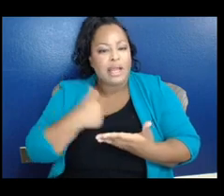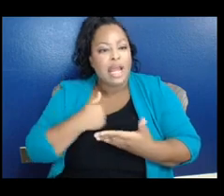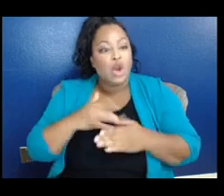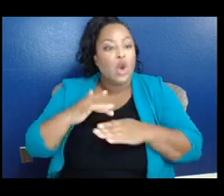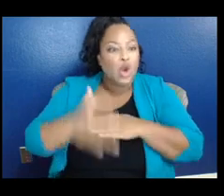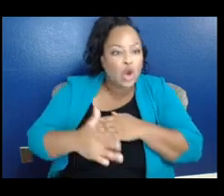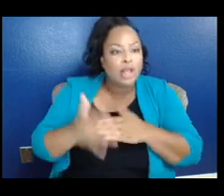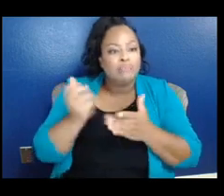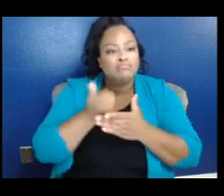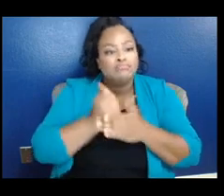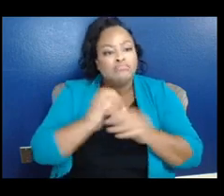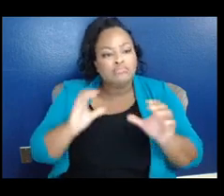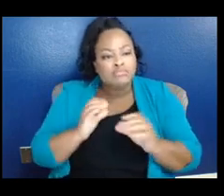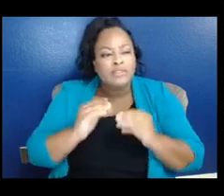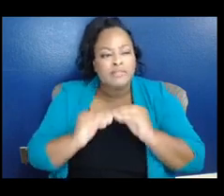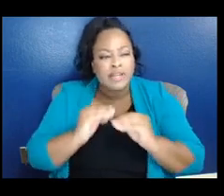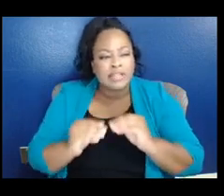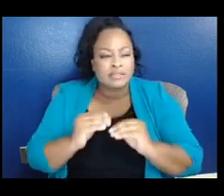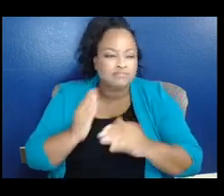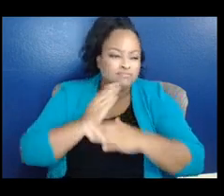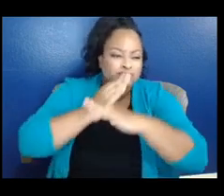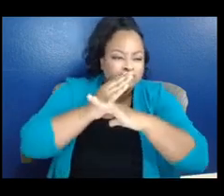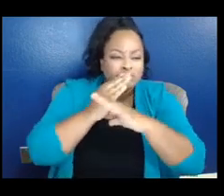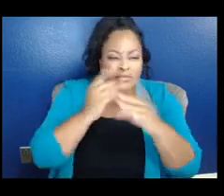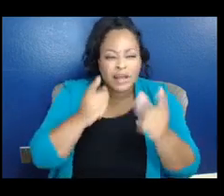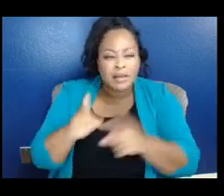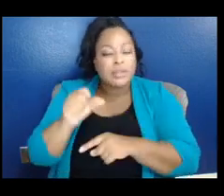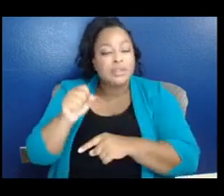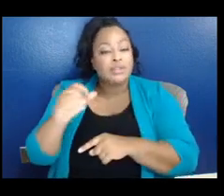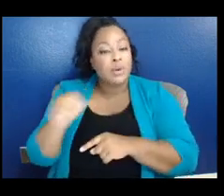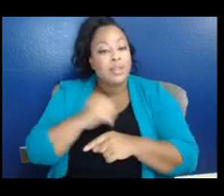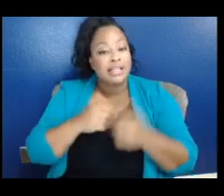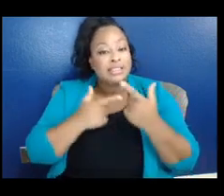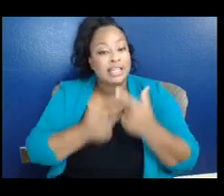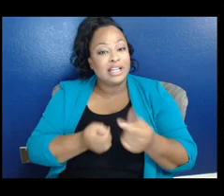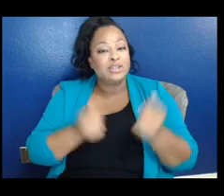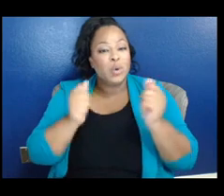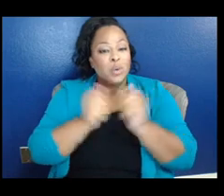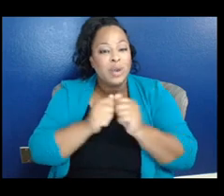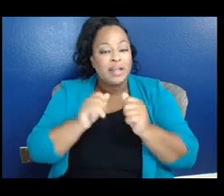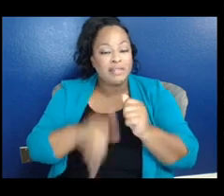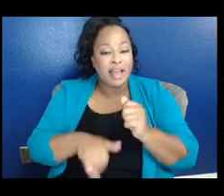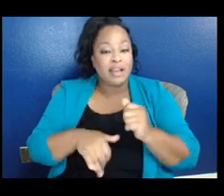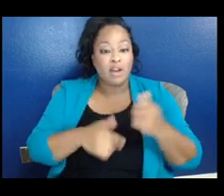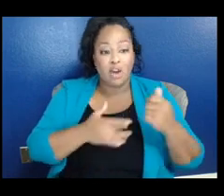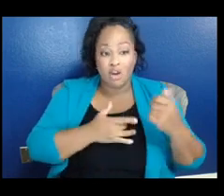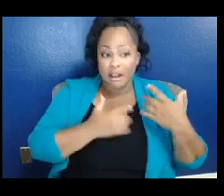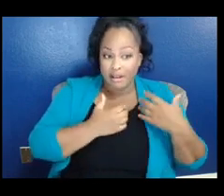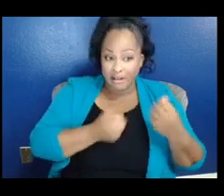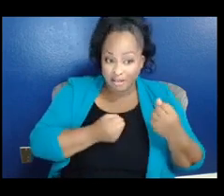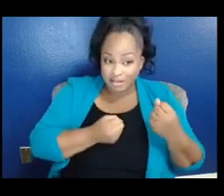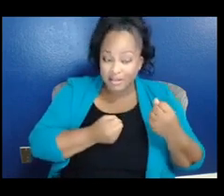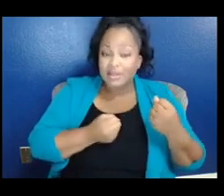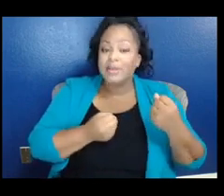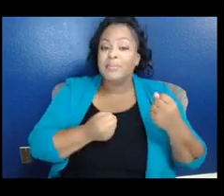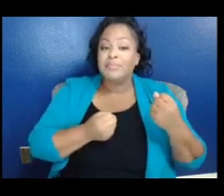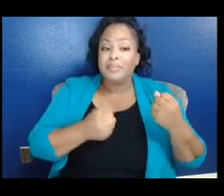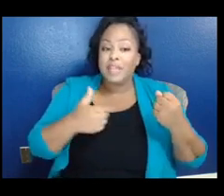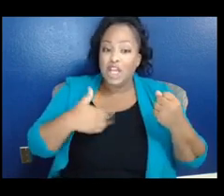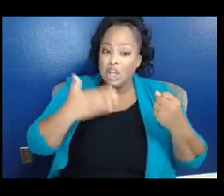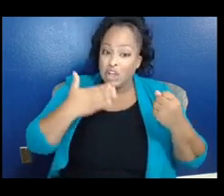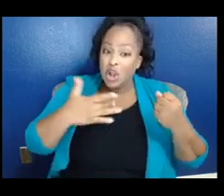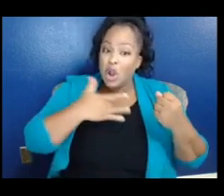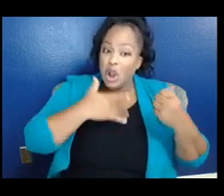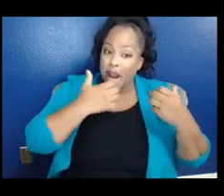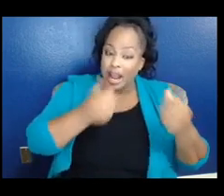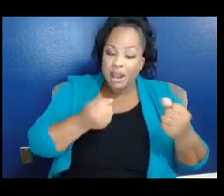can be proactive and intervene. So as you mentioned, the intersection of heart health, so having